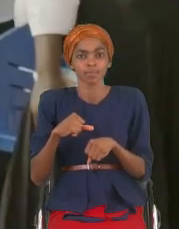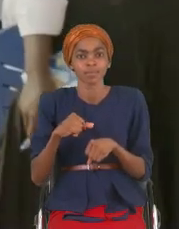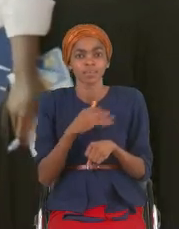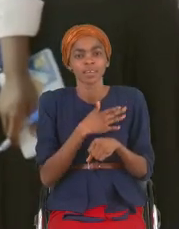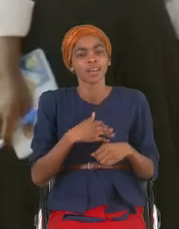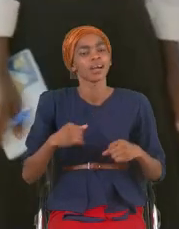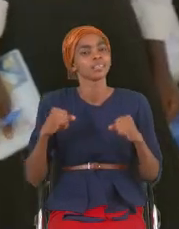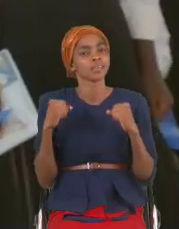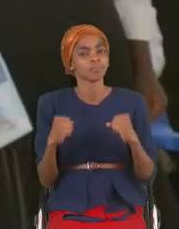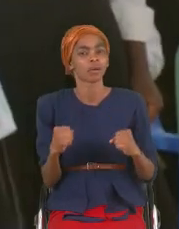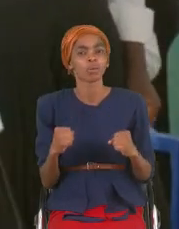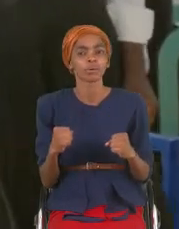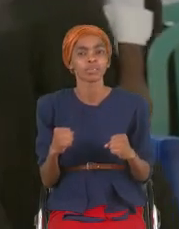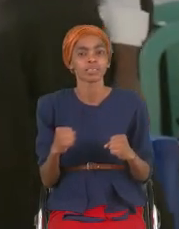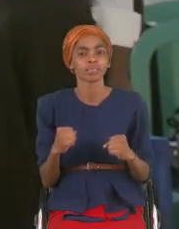empowered,